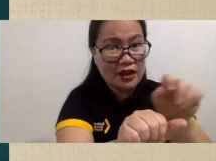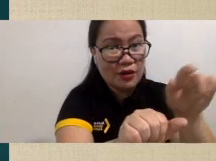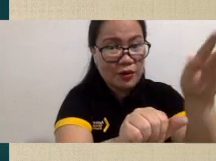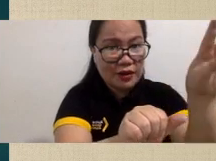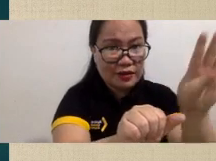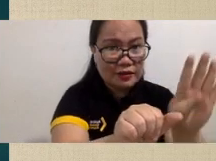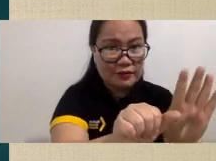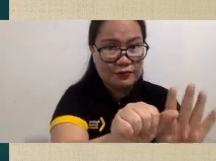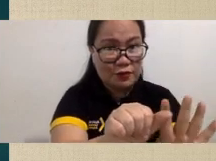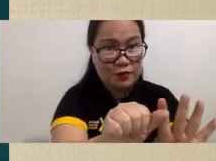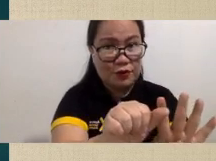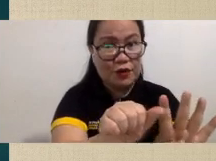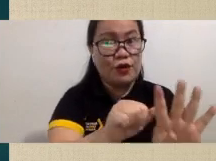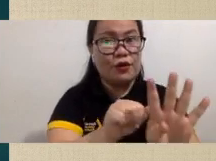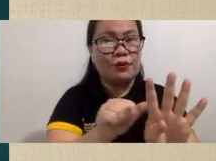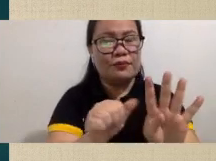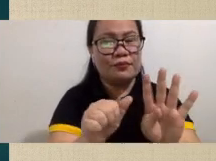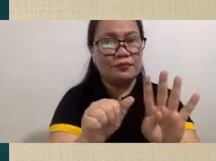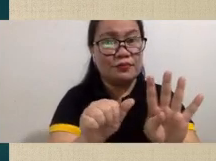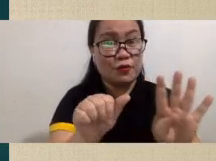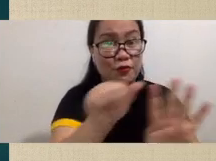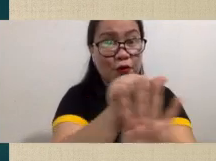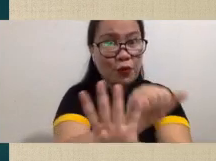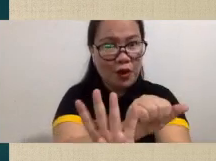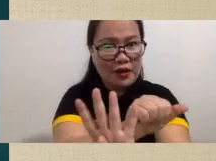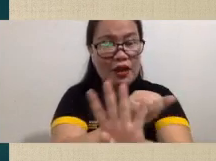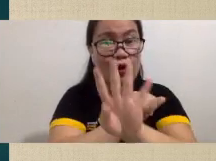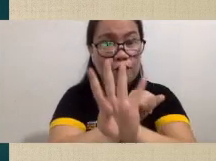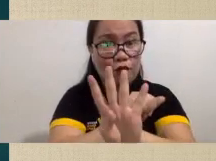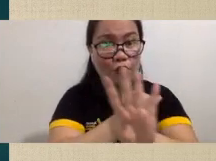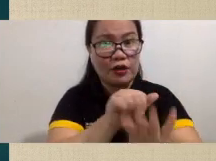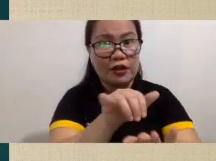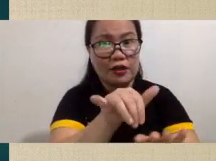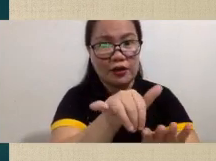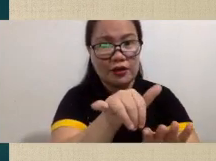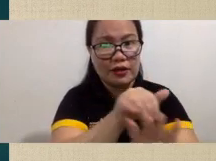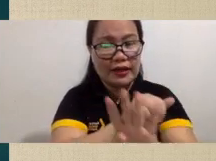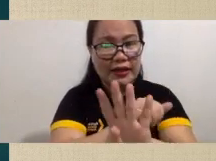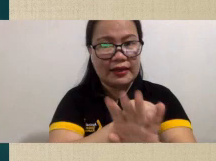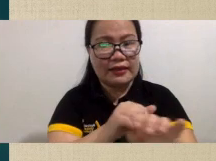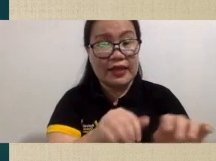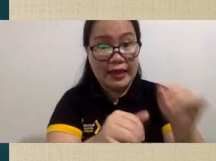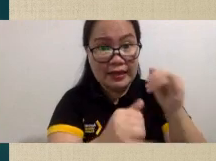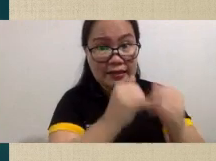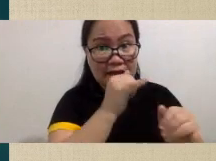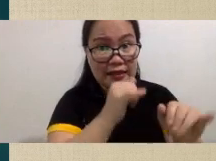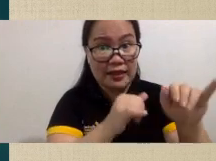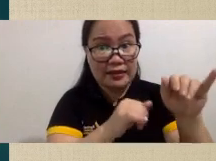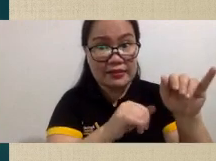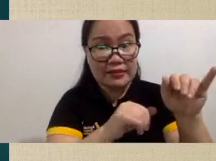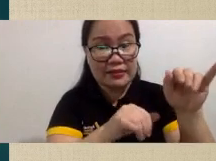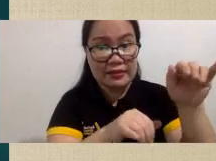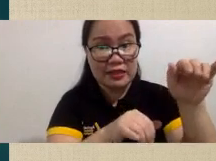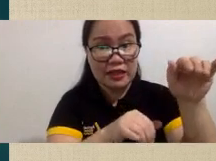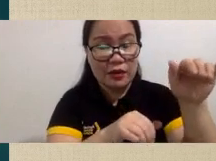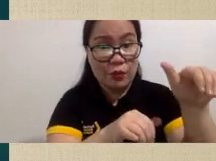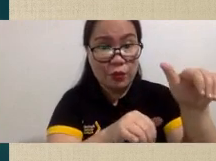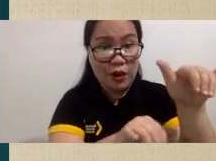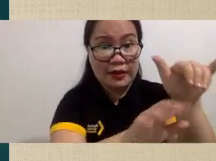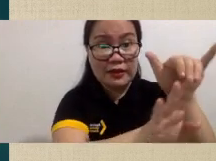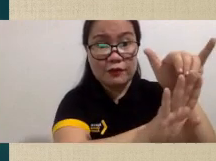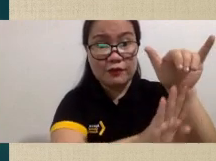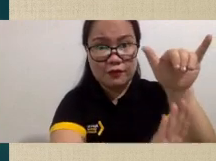is 4. So, ita-times natin yan mamaya. And then, your last term, that is y. So, that is 4